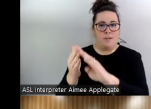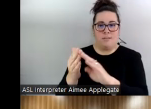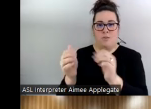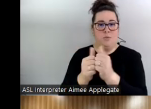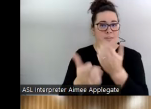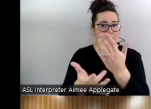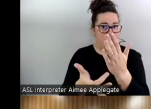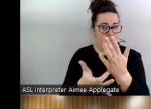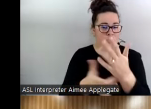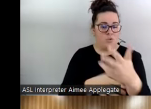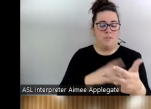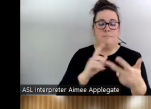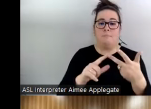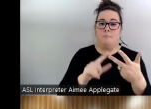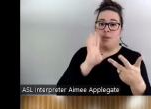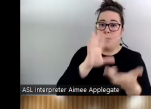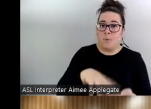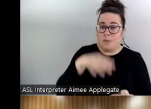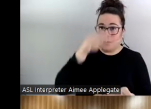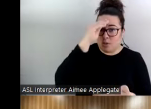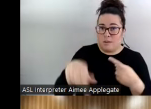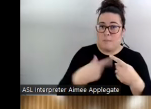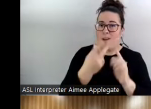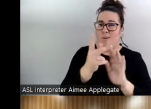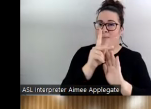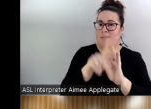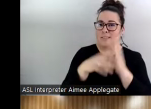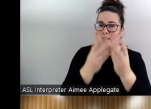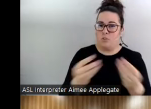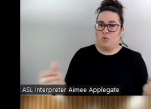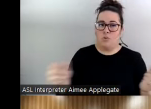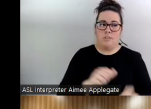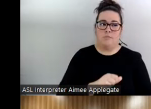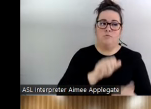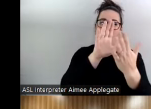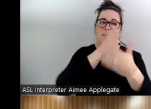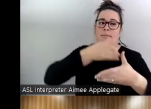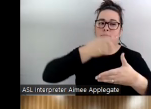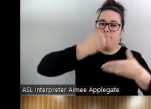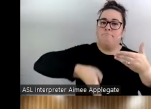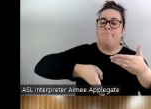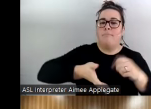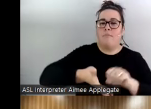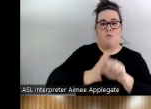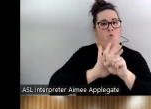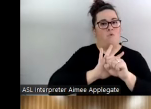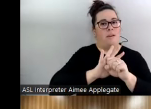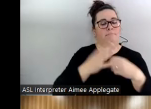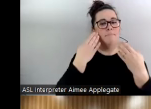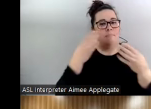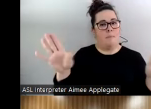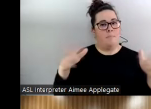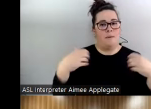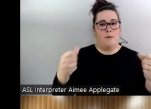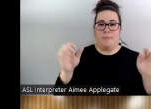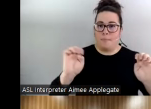policy solutions for addressing the end of the public health emergency of COVID-19.